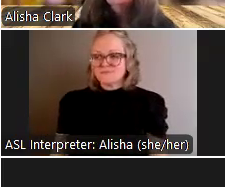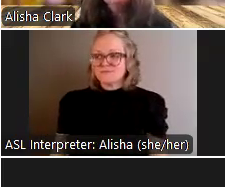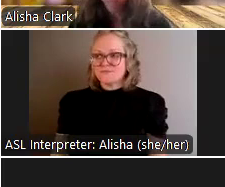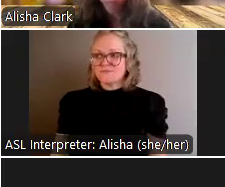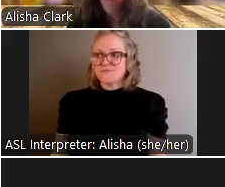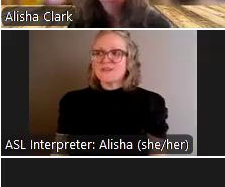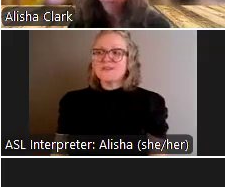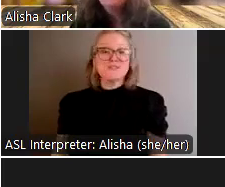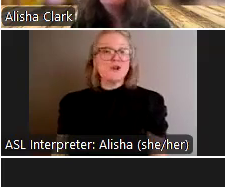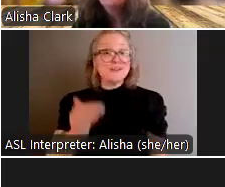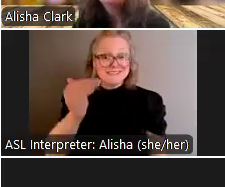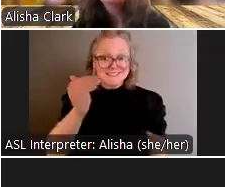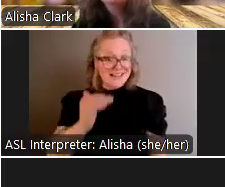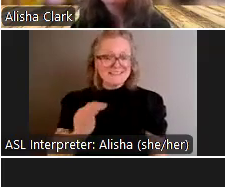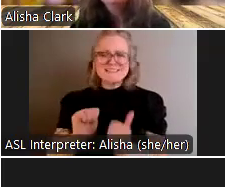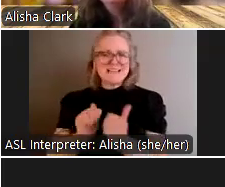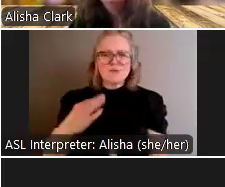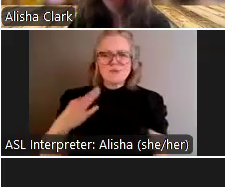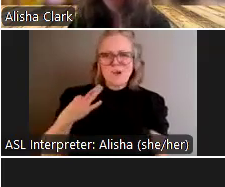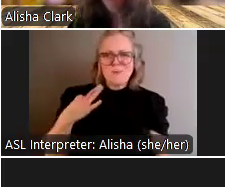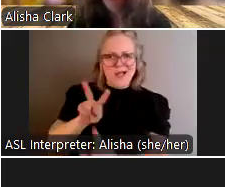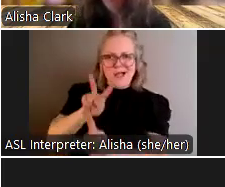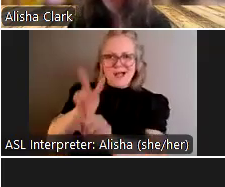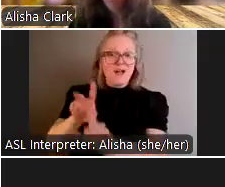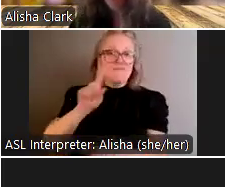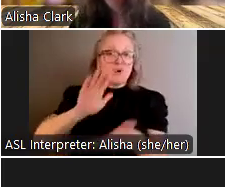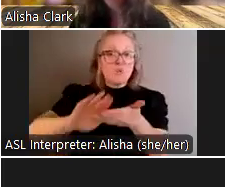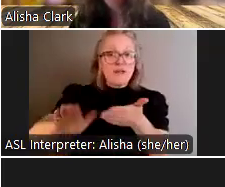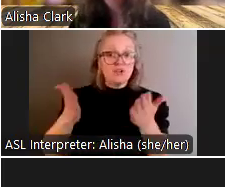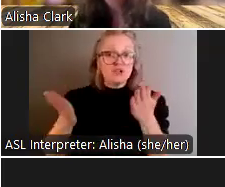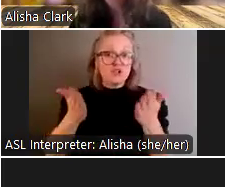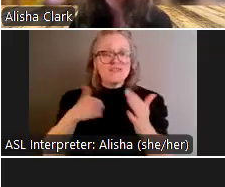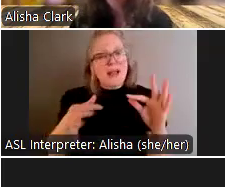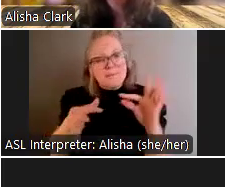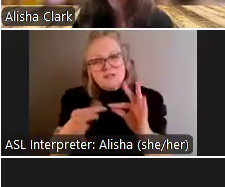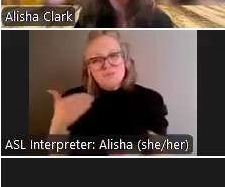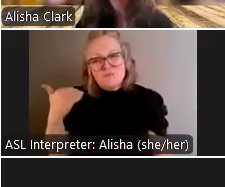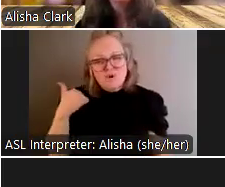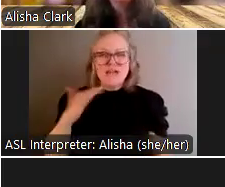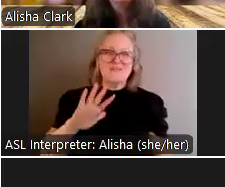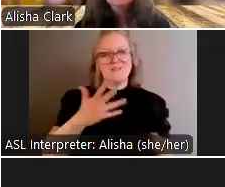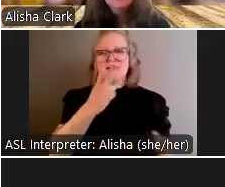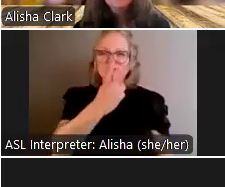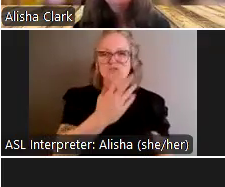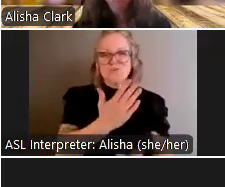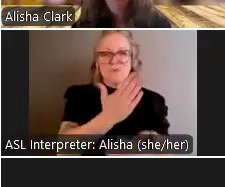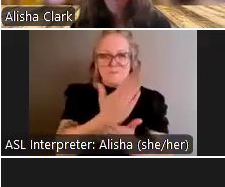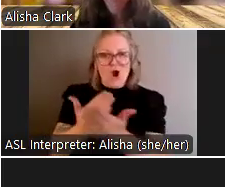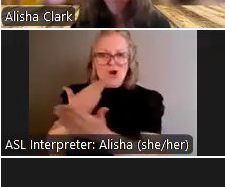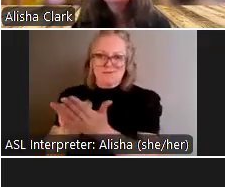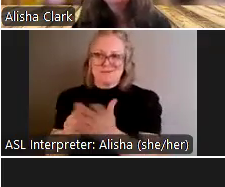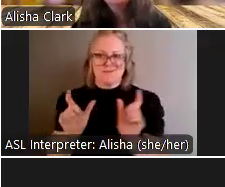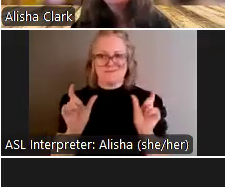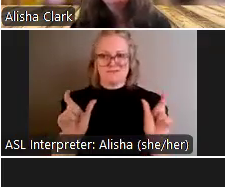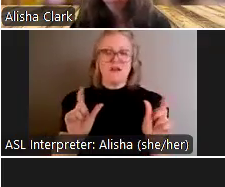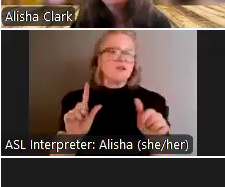So next is how to apply for waiver services. I mentioned this earlier about it kind of being a two-step process. And the